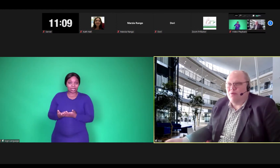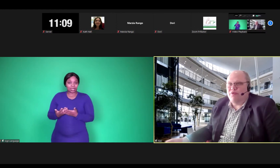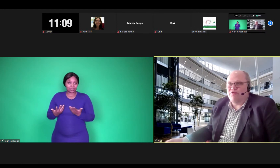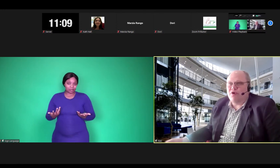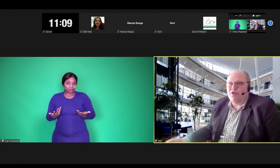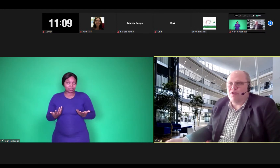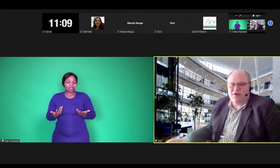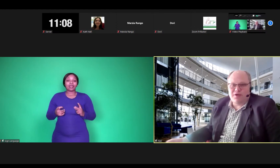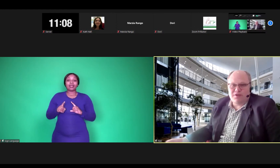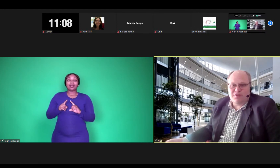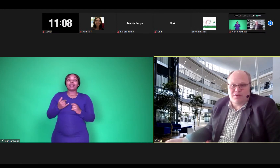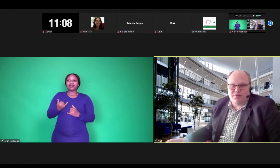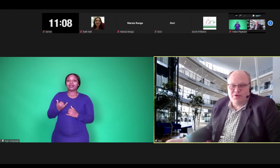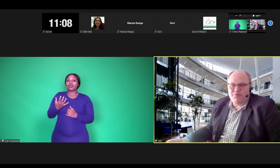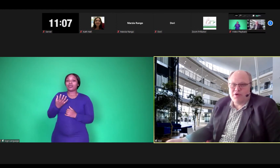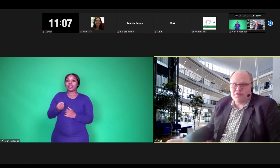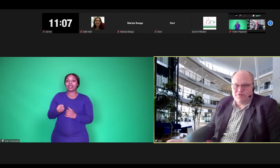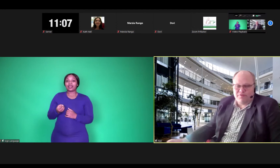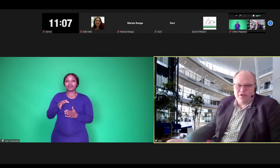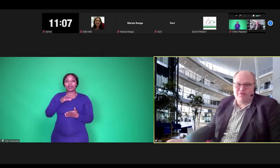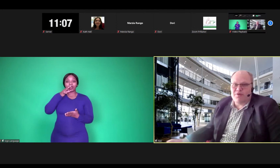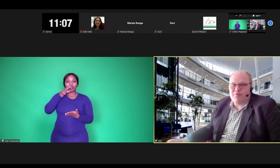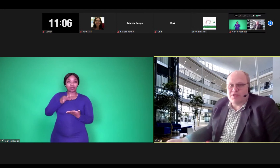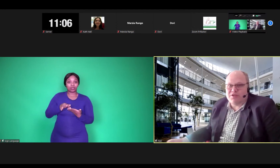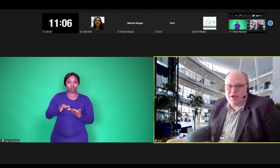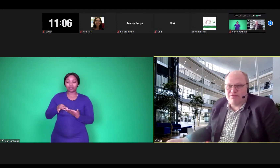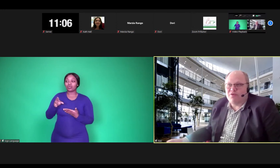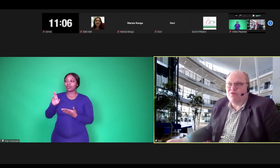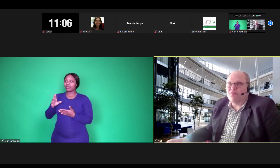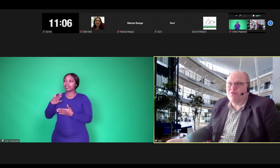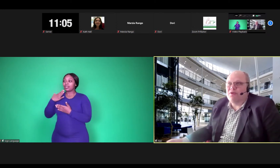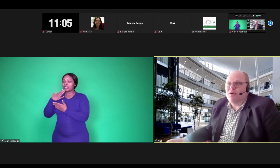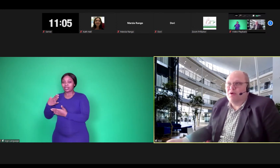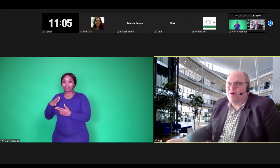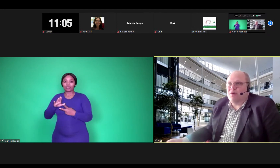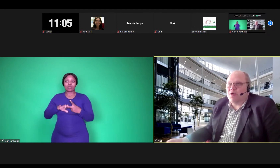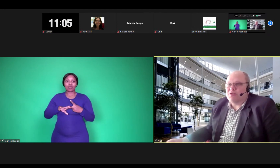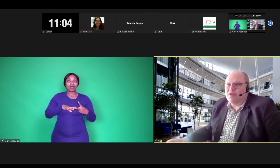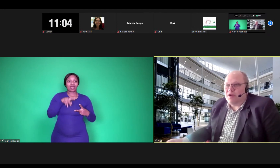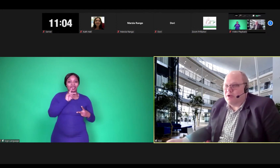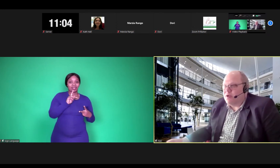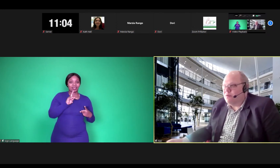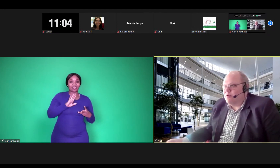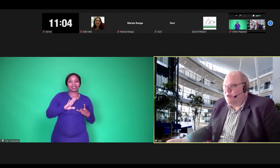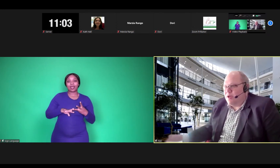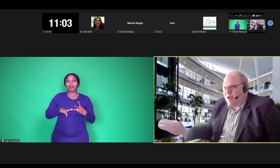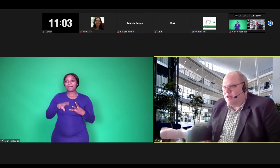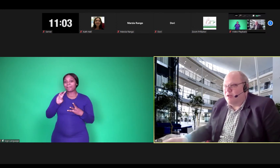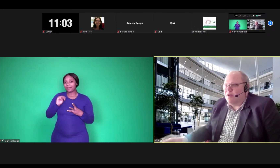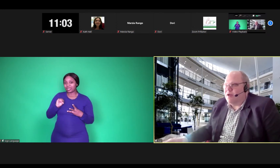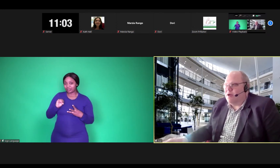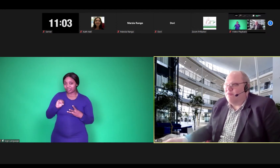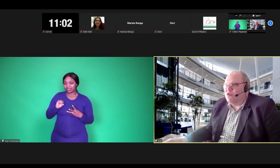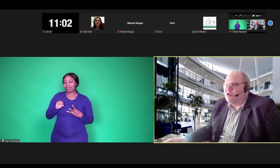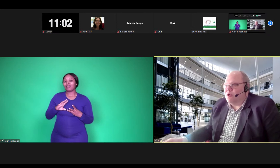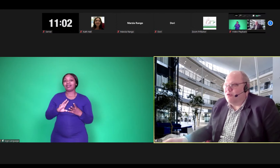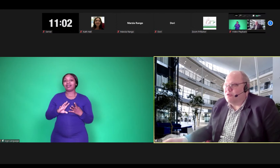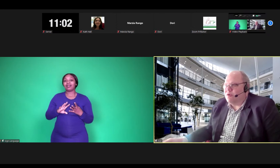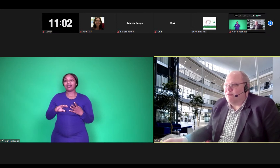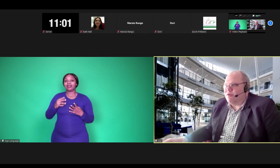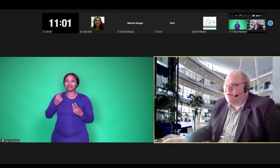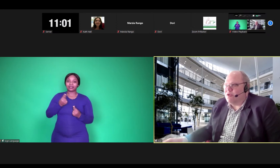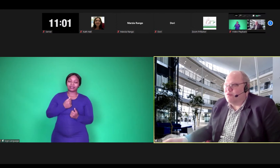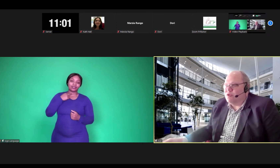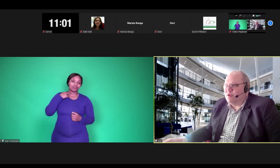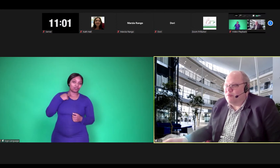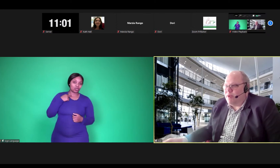then. We've got a proposal. Thank you very much, Catherine Hall, Marja Rango. Then, unfortunately,